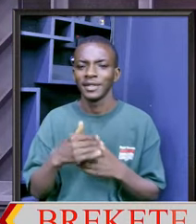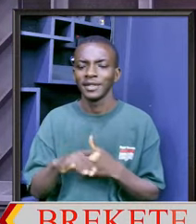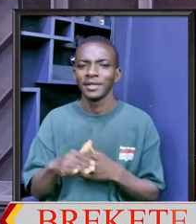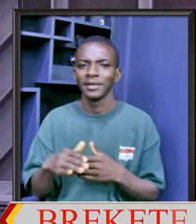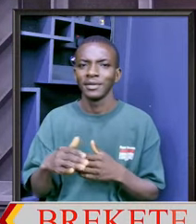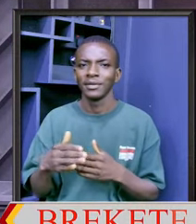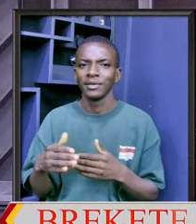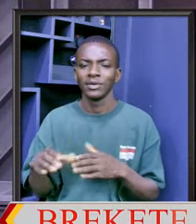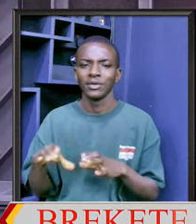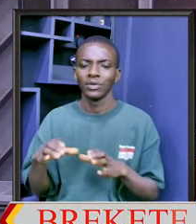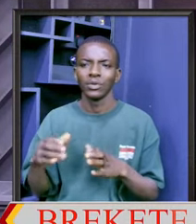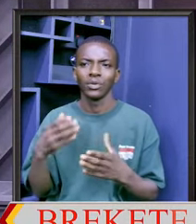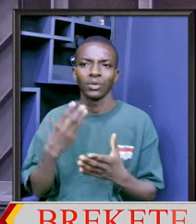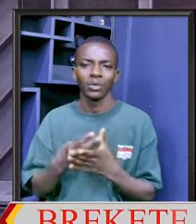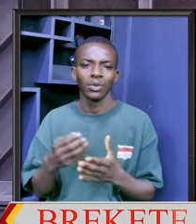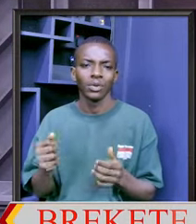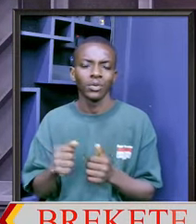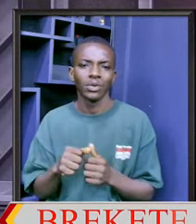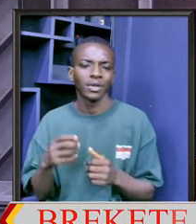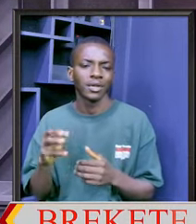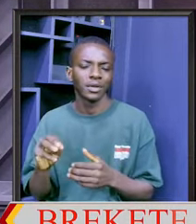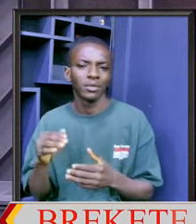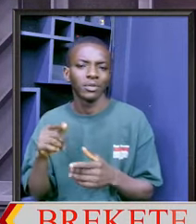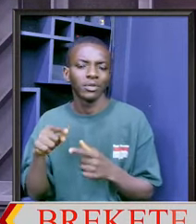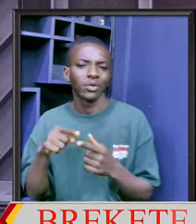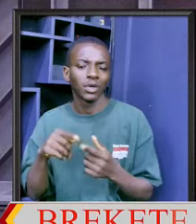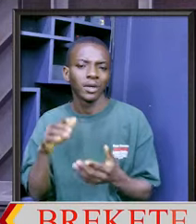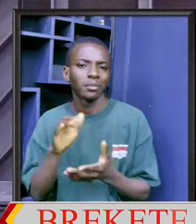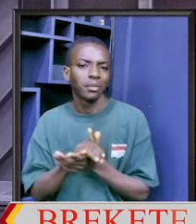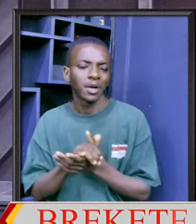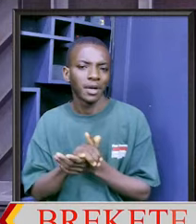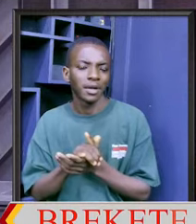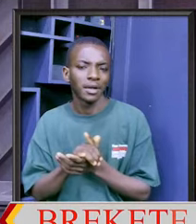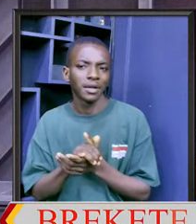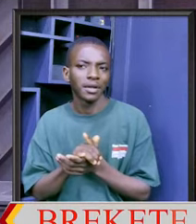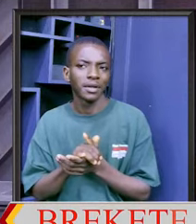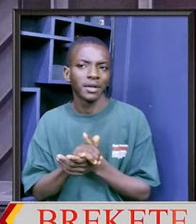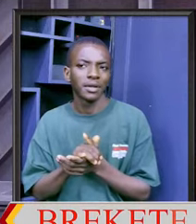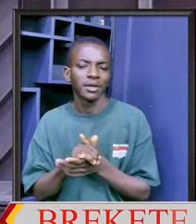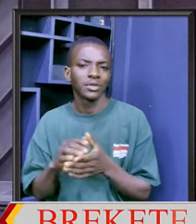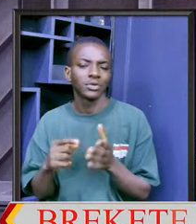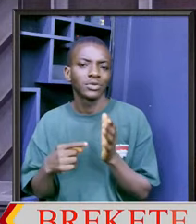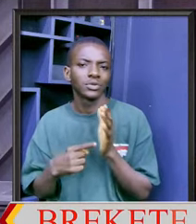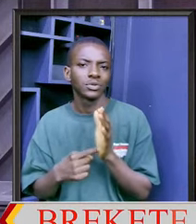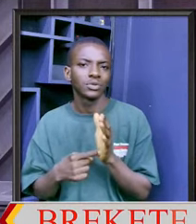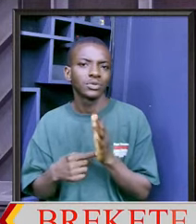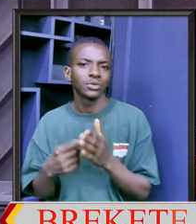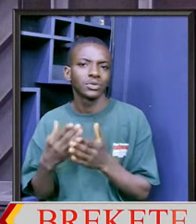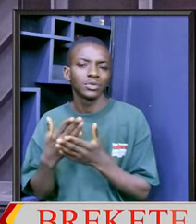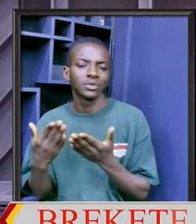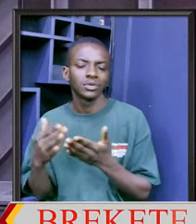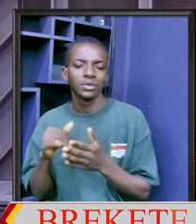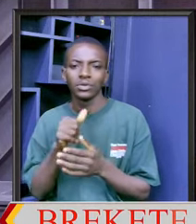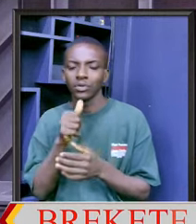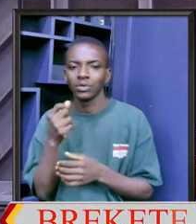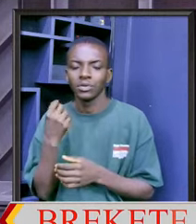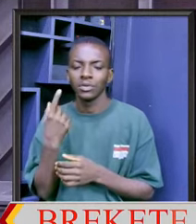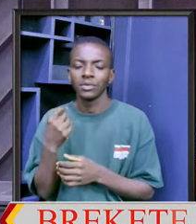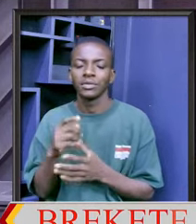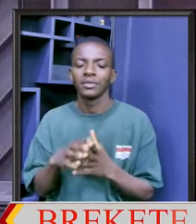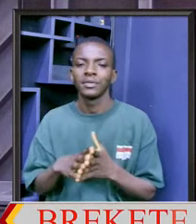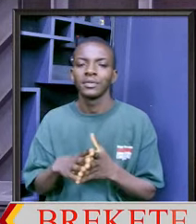before we are doing well together with them, but when I marry, they show me some things who I don't